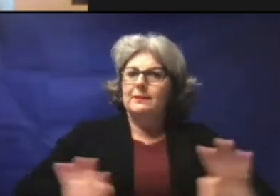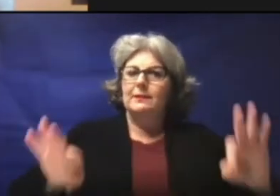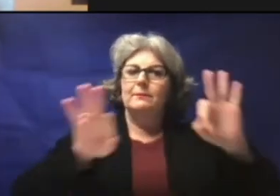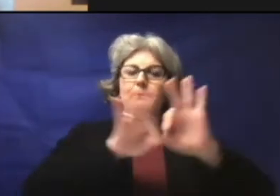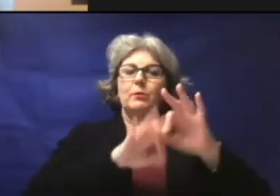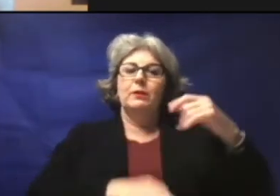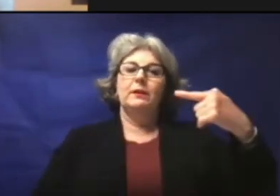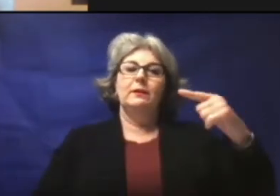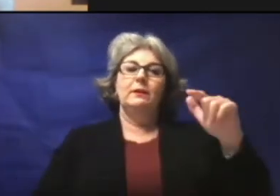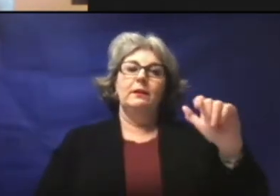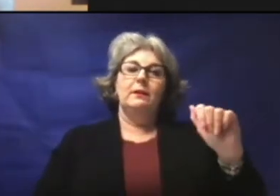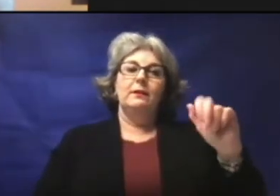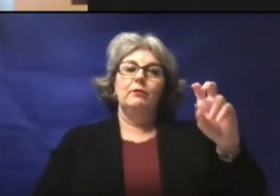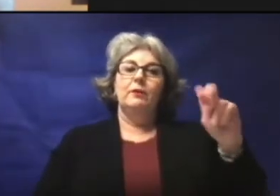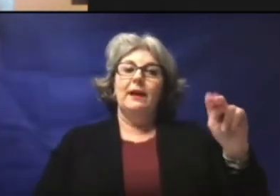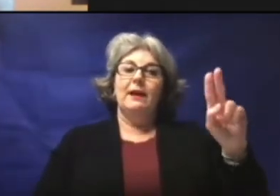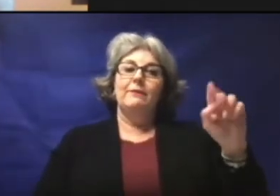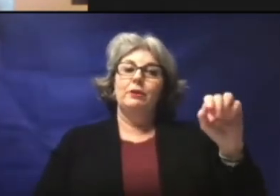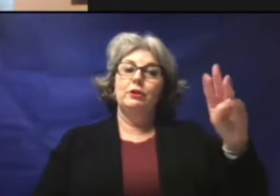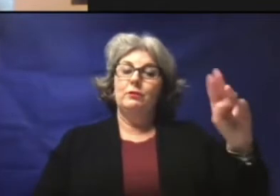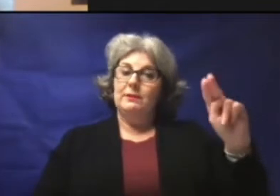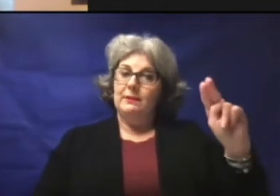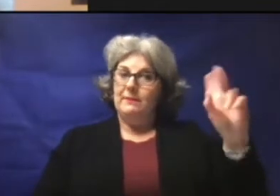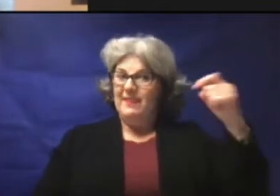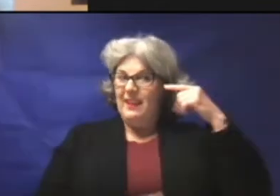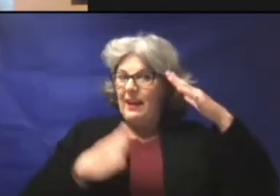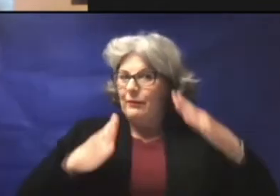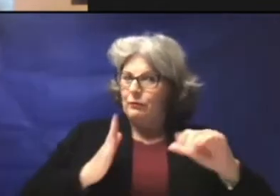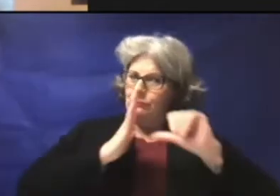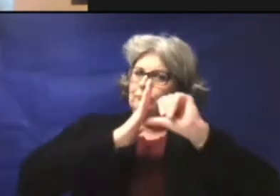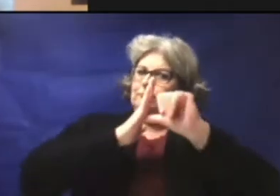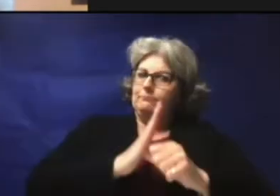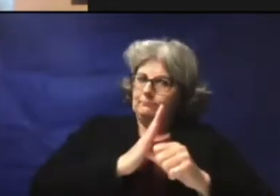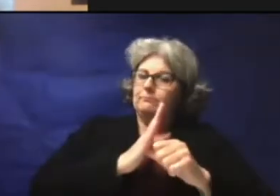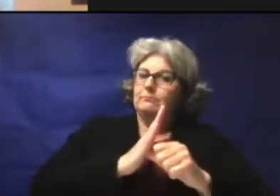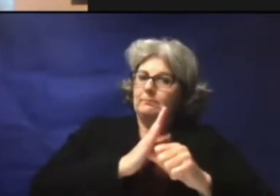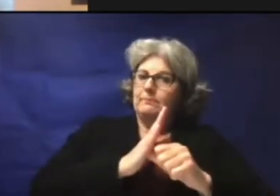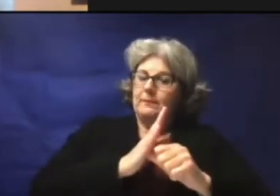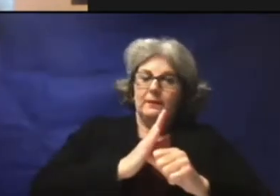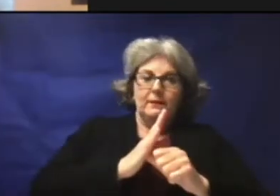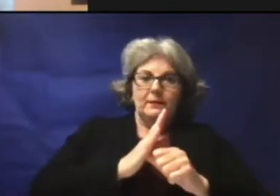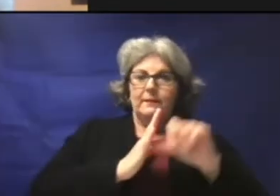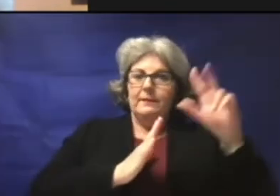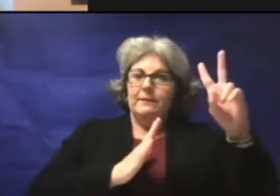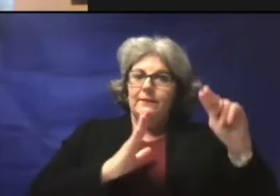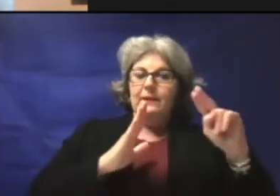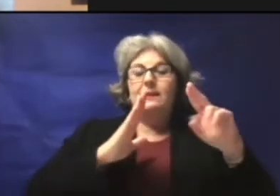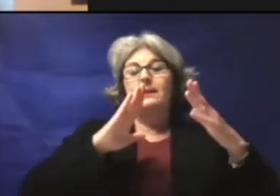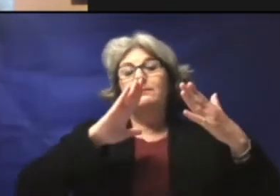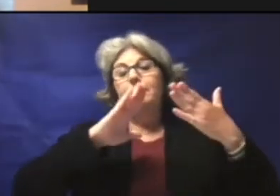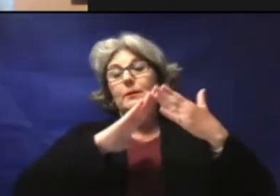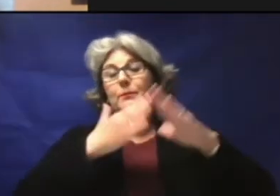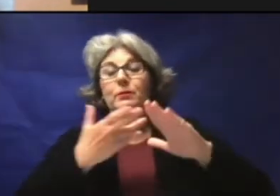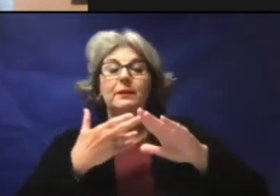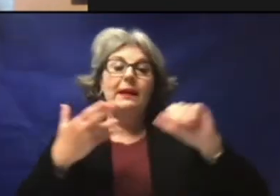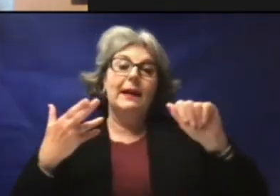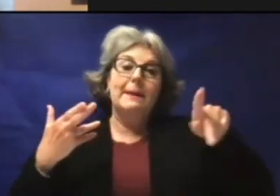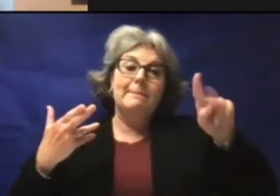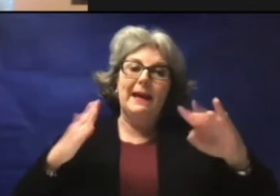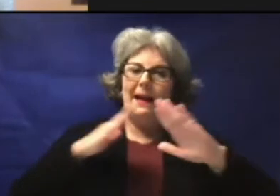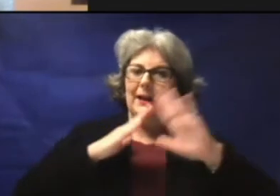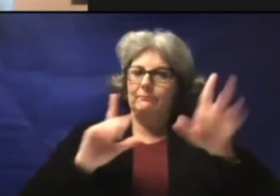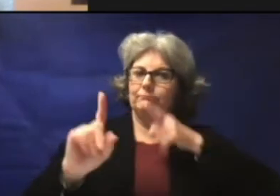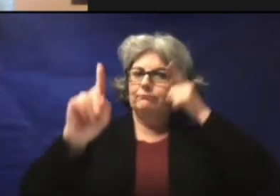Newsom, our governor, to highlight what the Vietnamese community, what the AAPI community is all